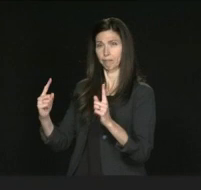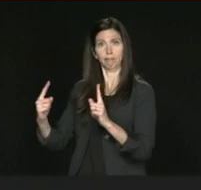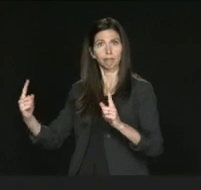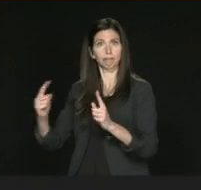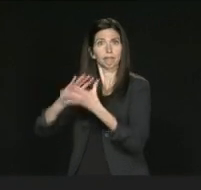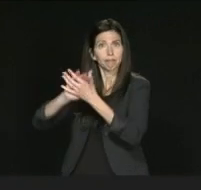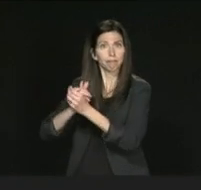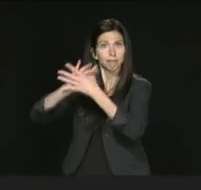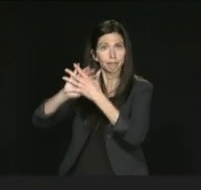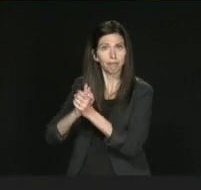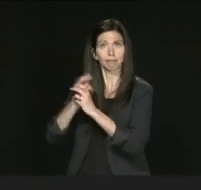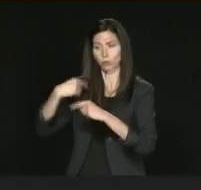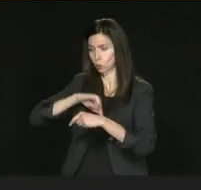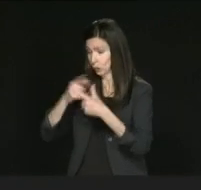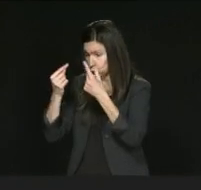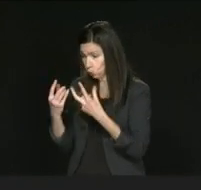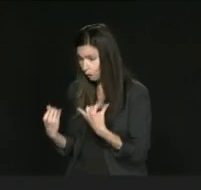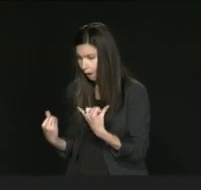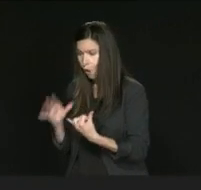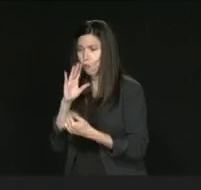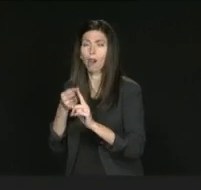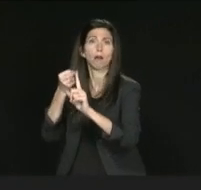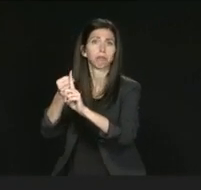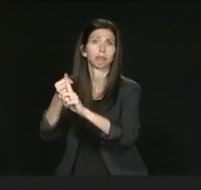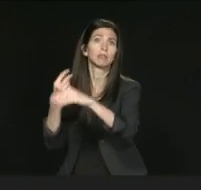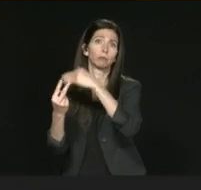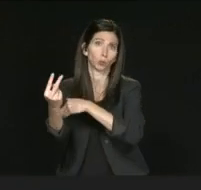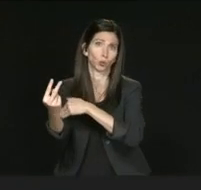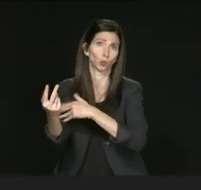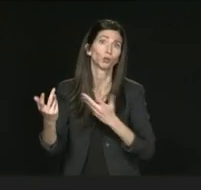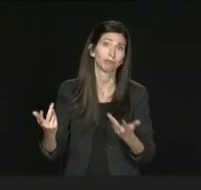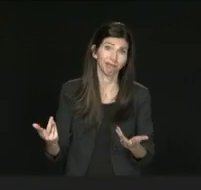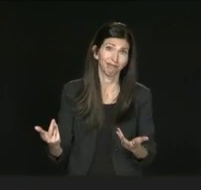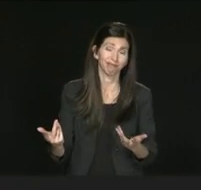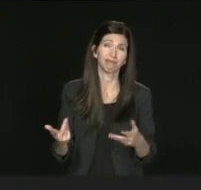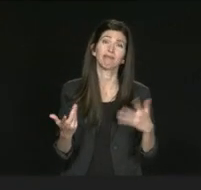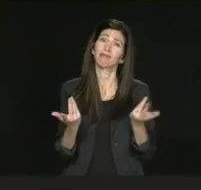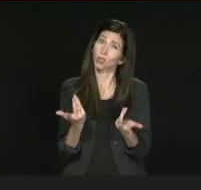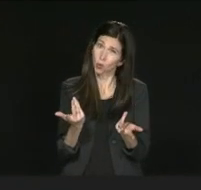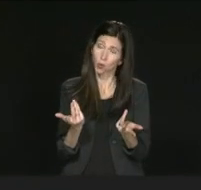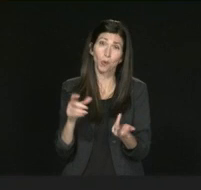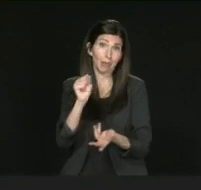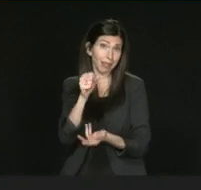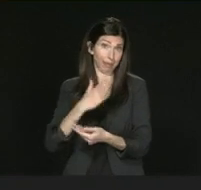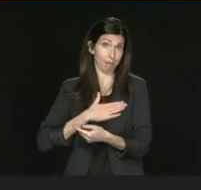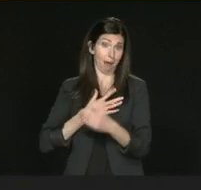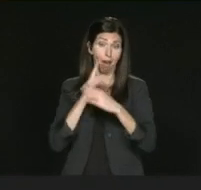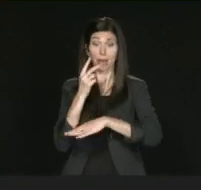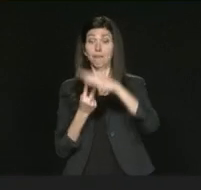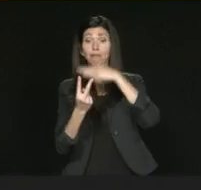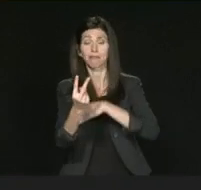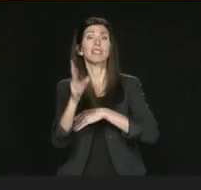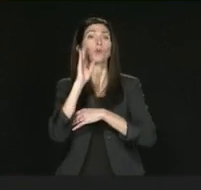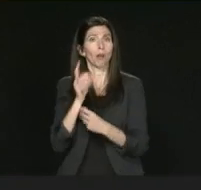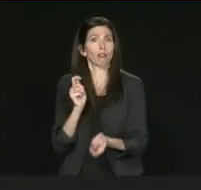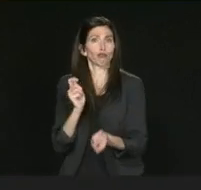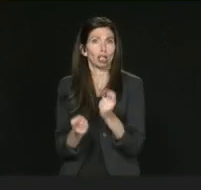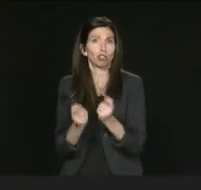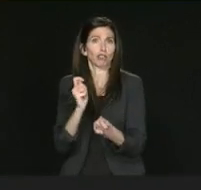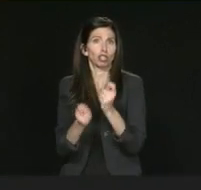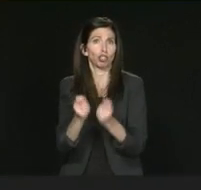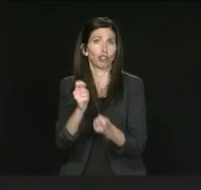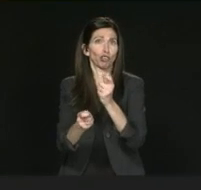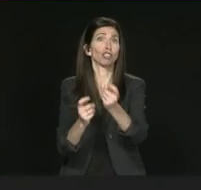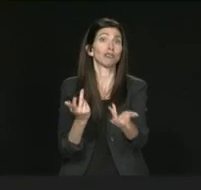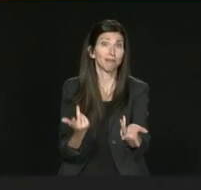populations. So those projections will have to be adjusted again. So if there's more long-term care facility outbreaks, that is where